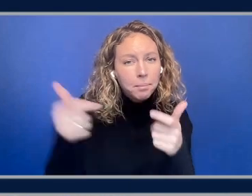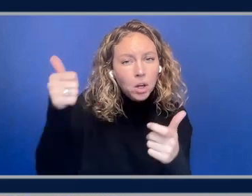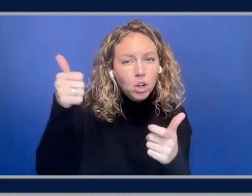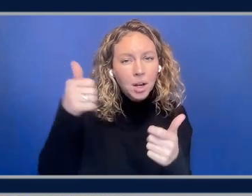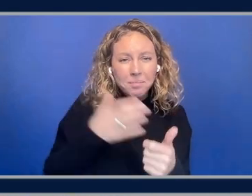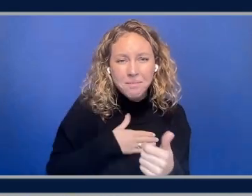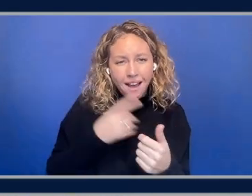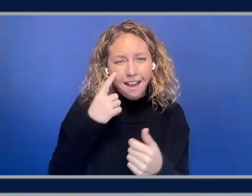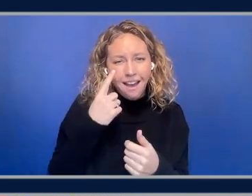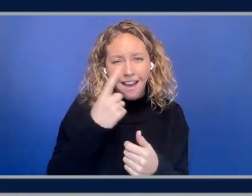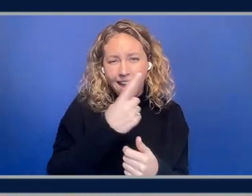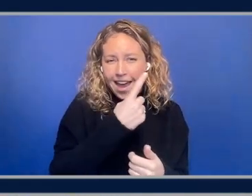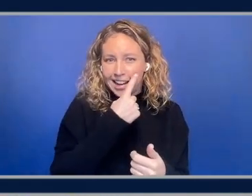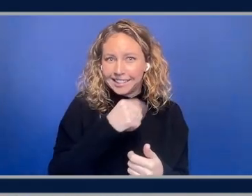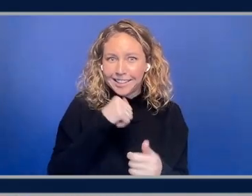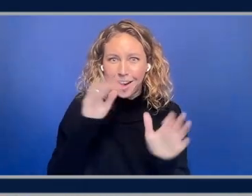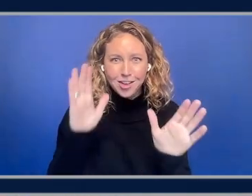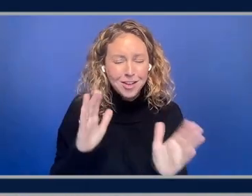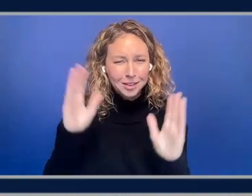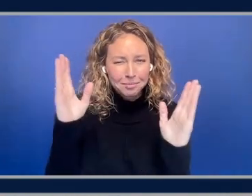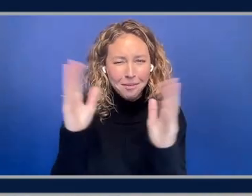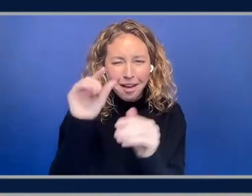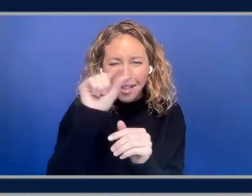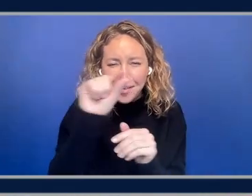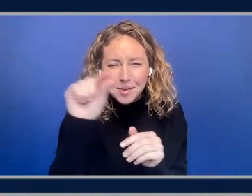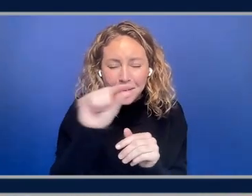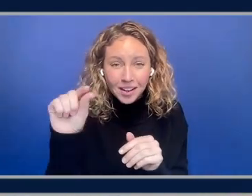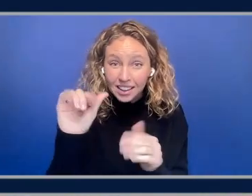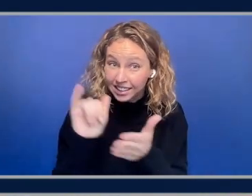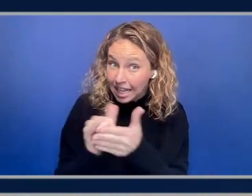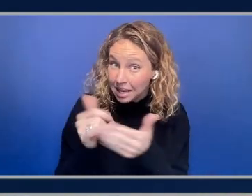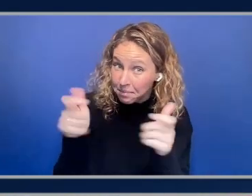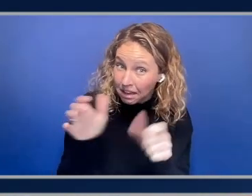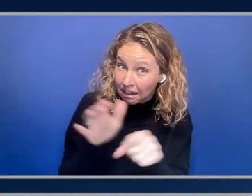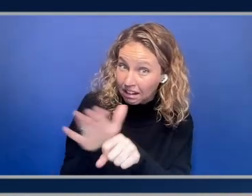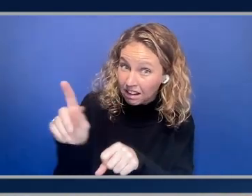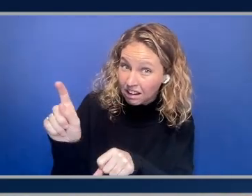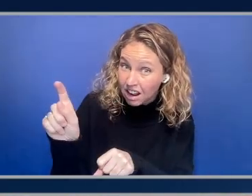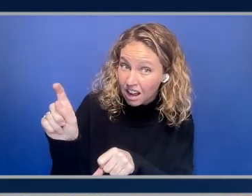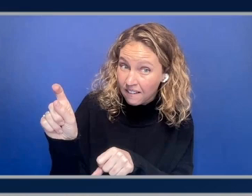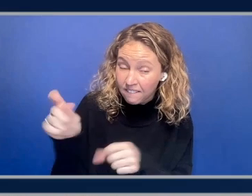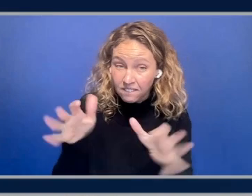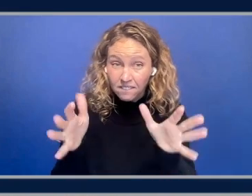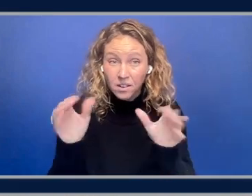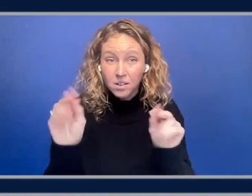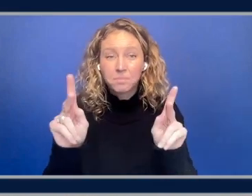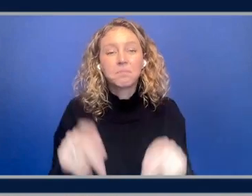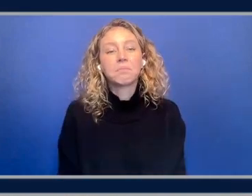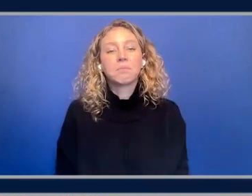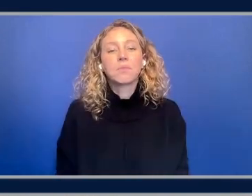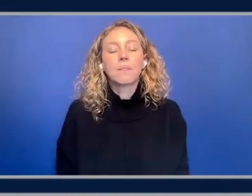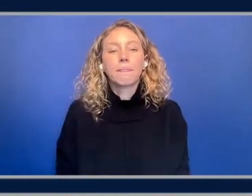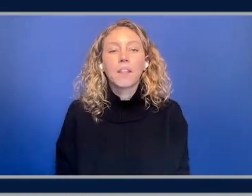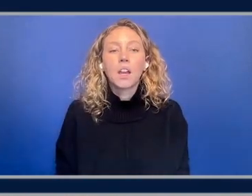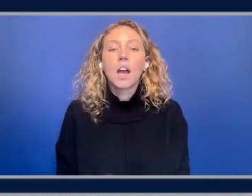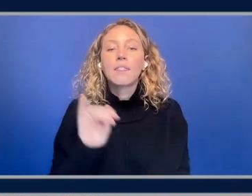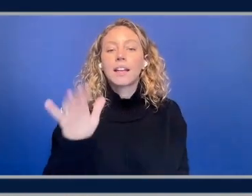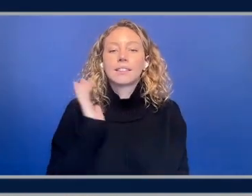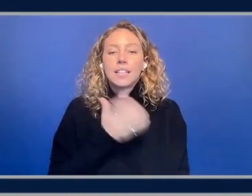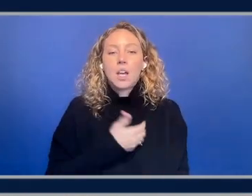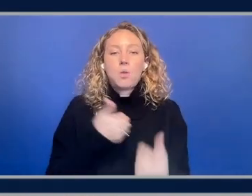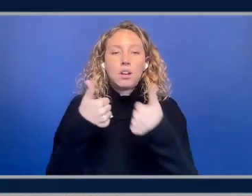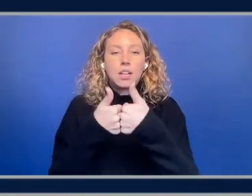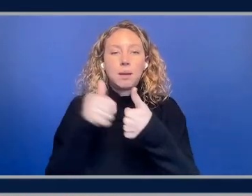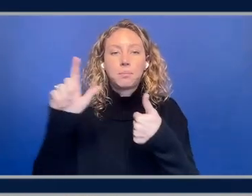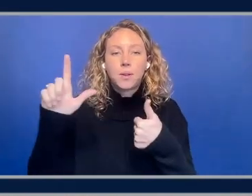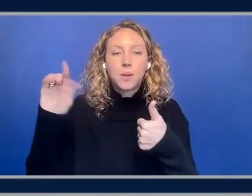are not so great. Okay, yeah. Is that big enough for everyone? Maybe, yeah, That's great. Okay. perfect. So this is essentially the game loop. Every quarter